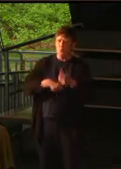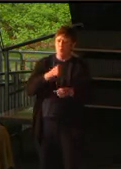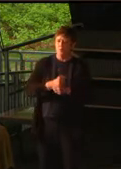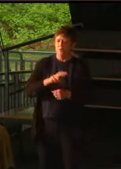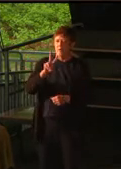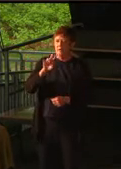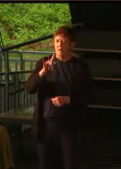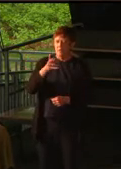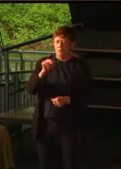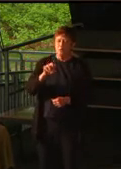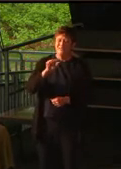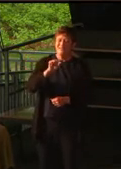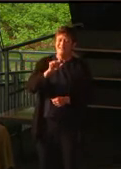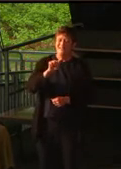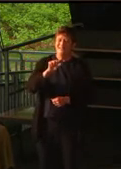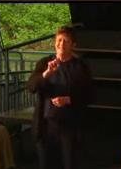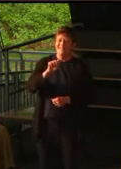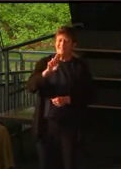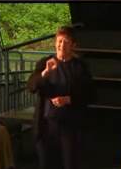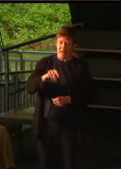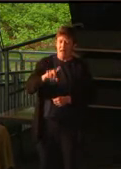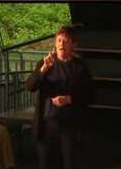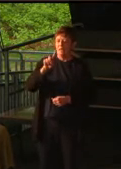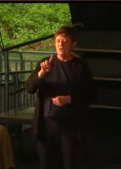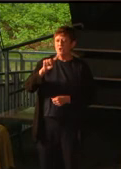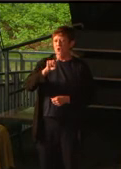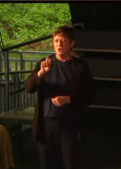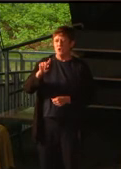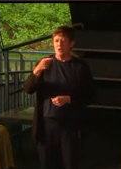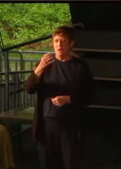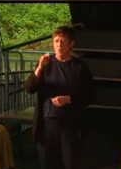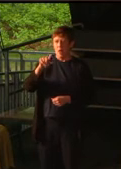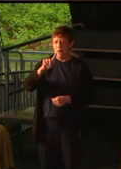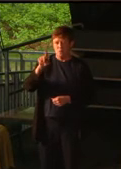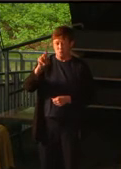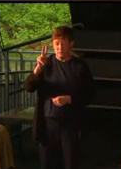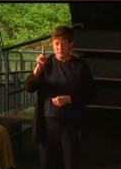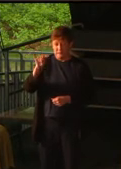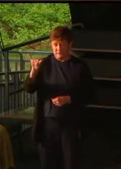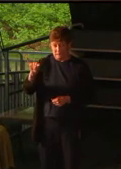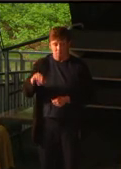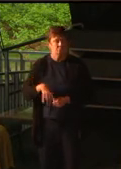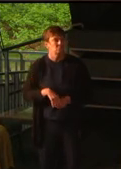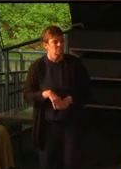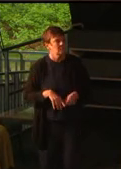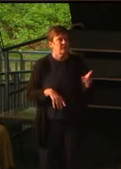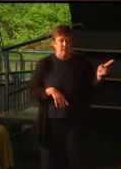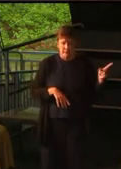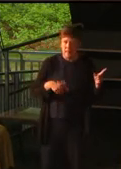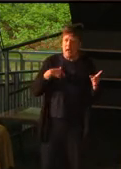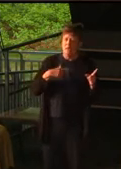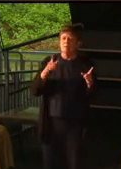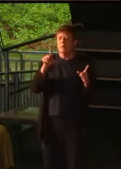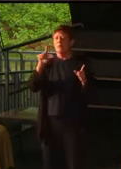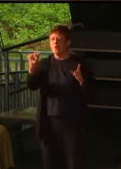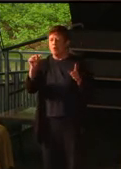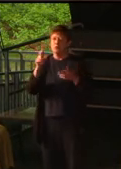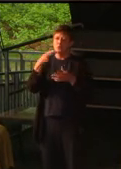Stan Genielewski. Stan graduates today with an Associate's in Arts in Liberal Arts